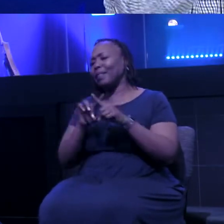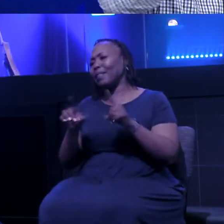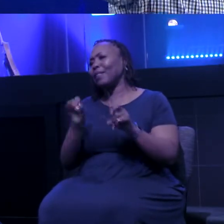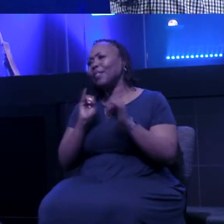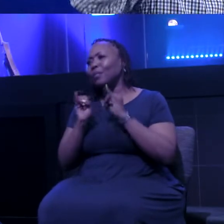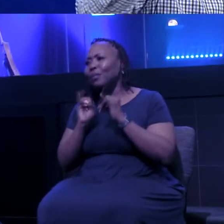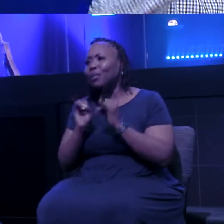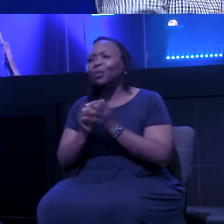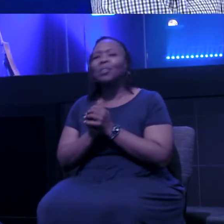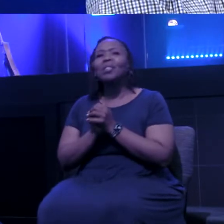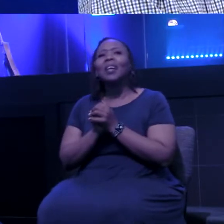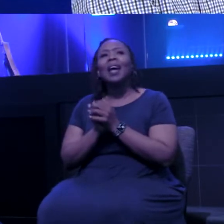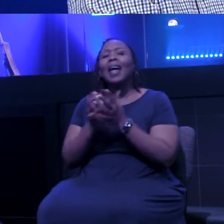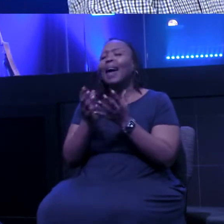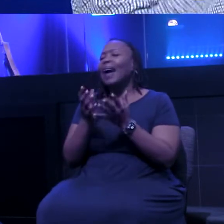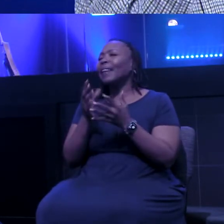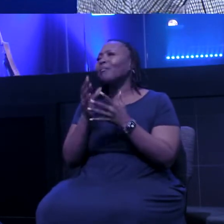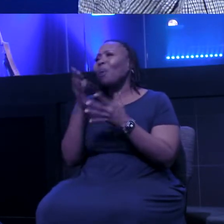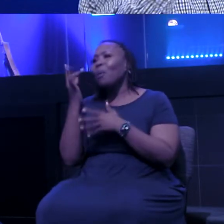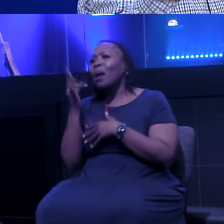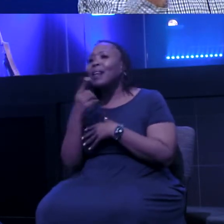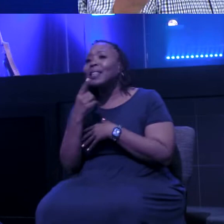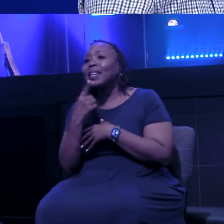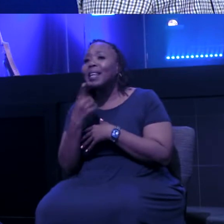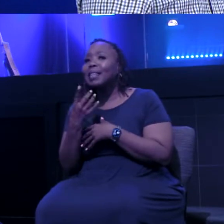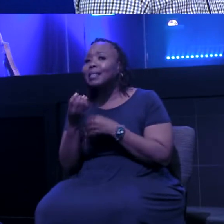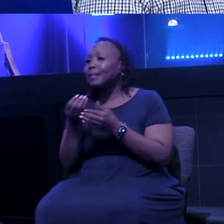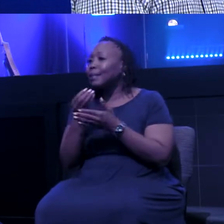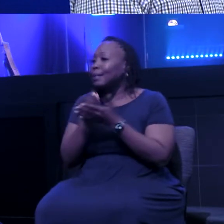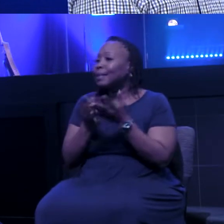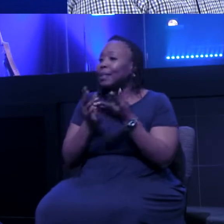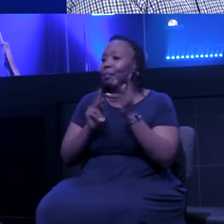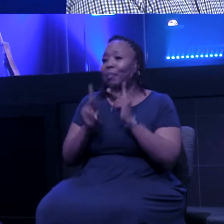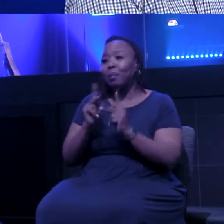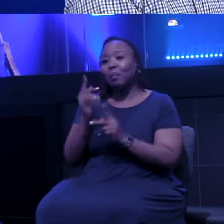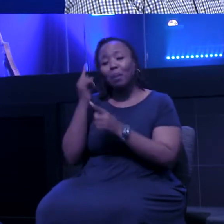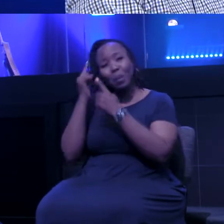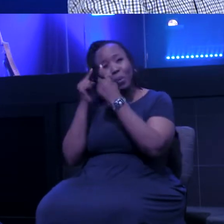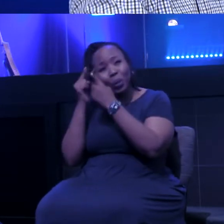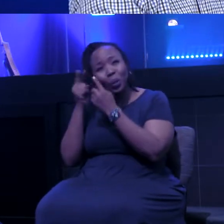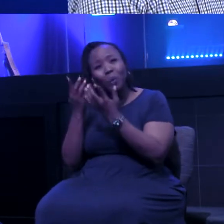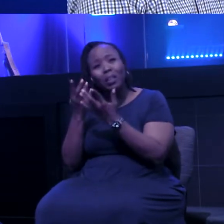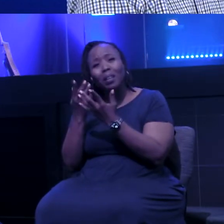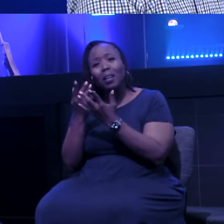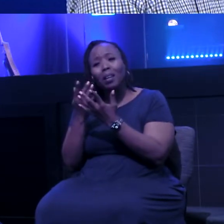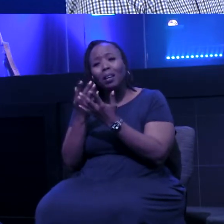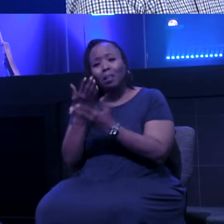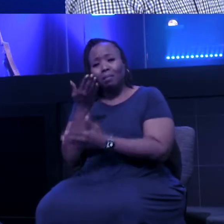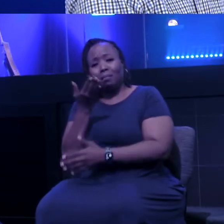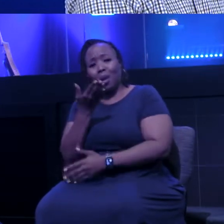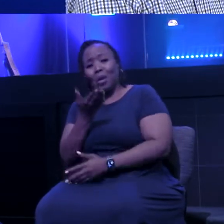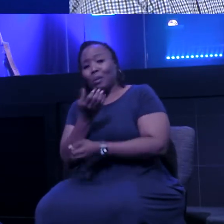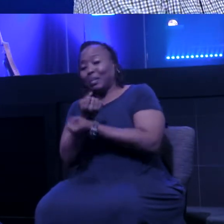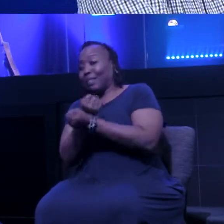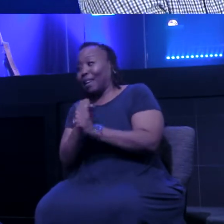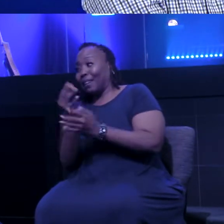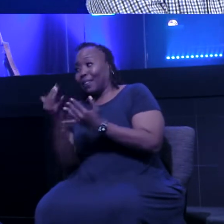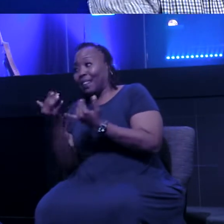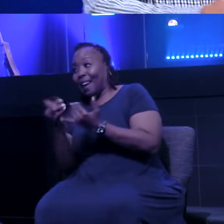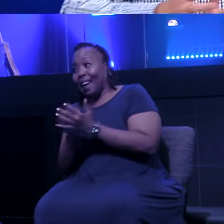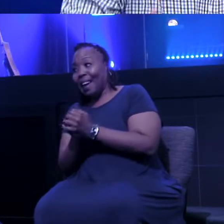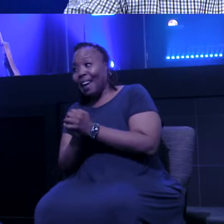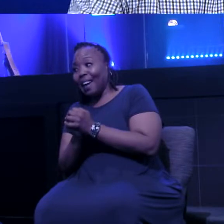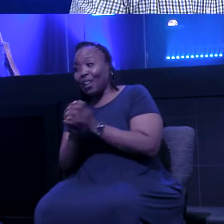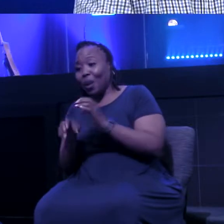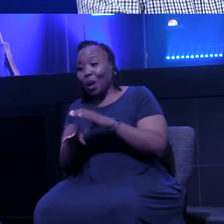the reason I'm even saying all that is that, because some people may wonder, one of our elders asked, "Gonzalo, are you safe today? I mean,